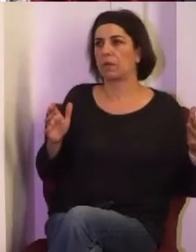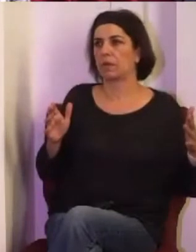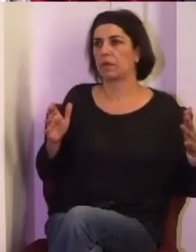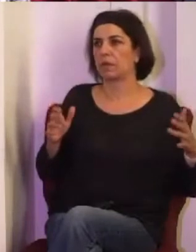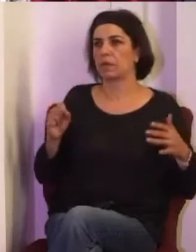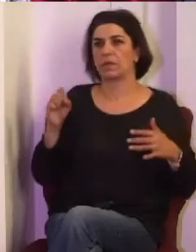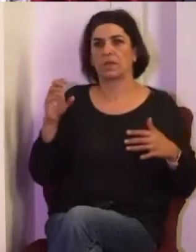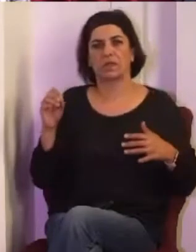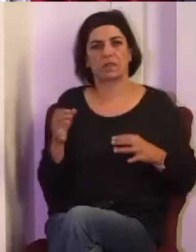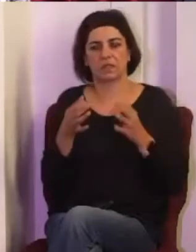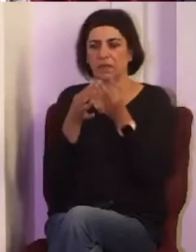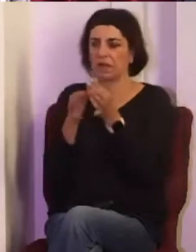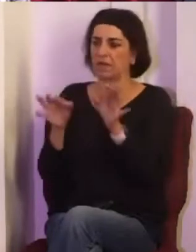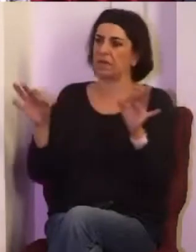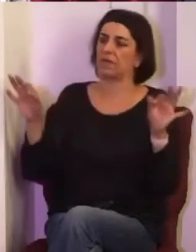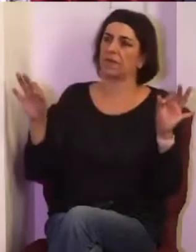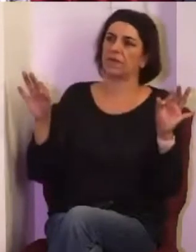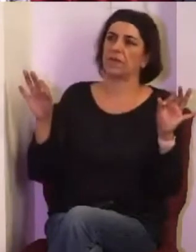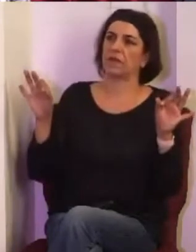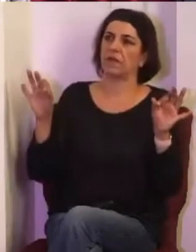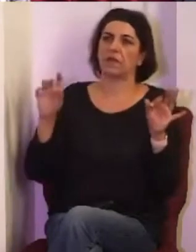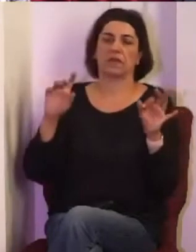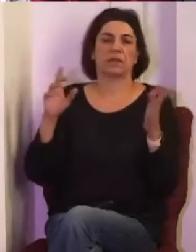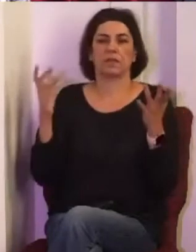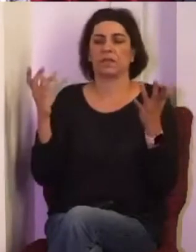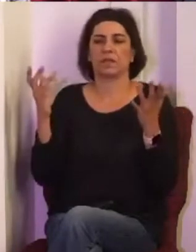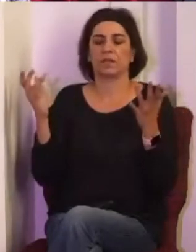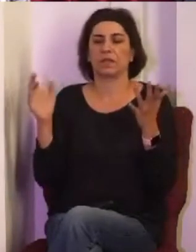You're so free.